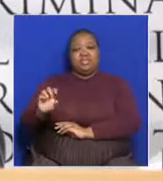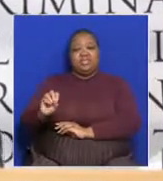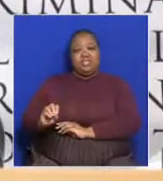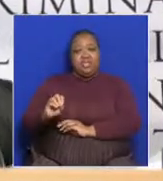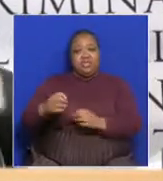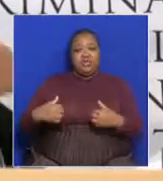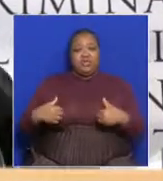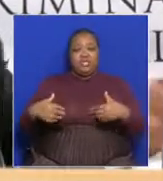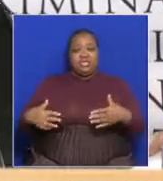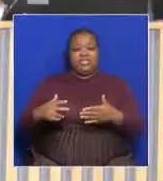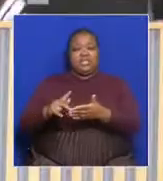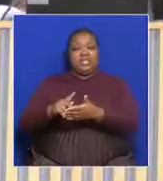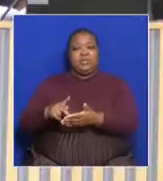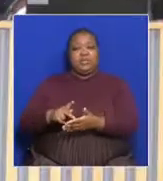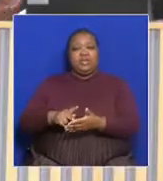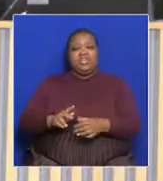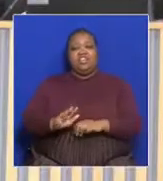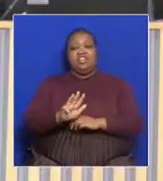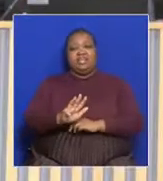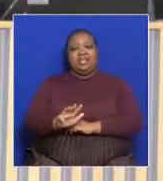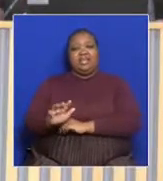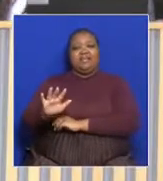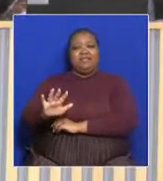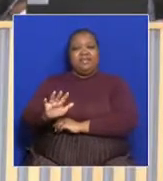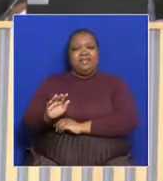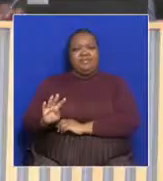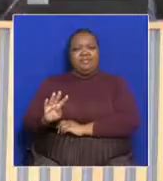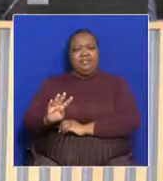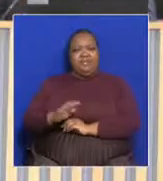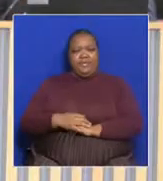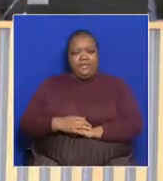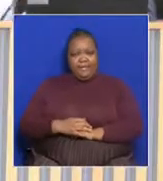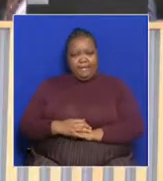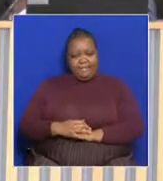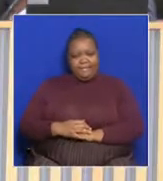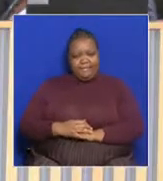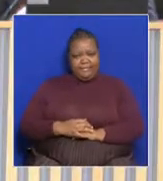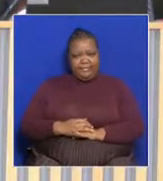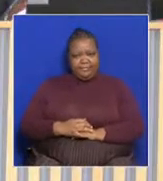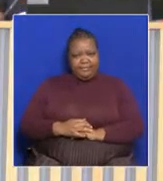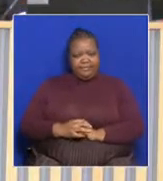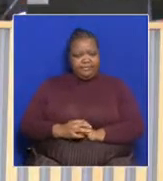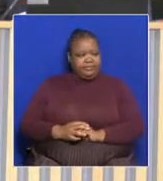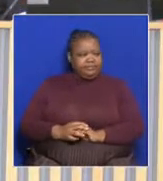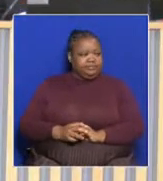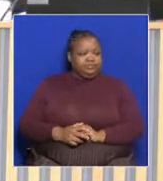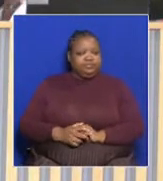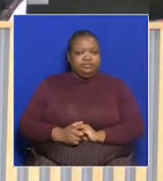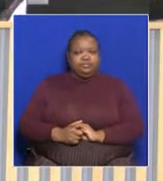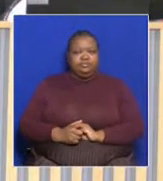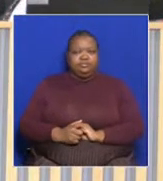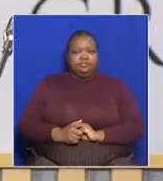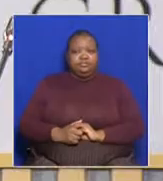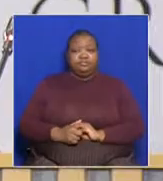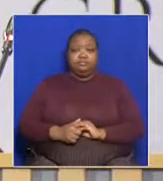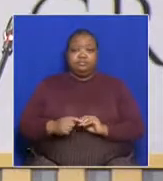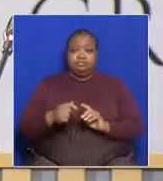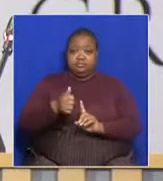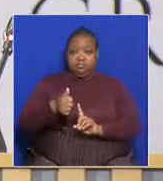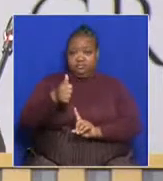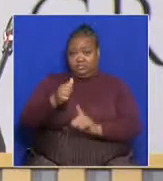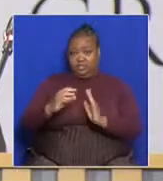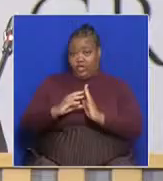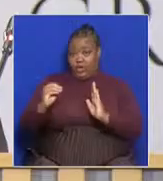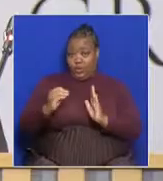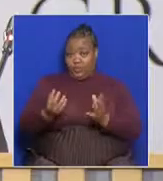at page 954. Colonel, have you found your copy? Yes, I've got it here,